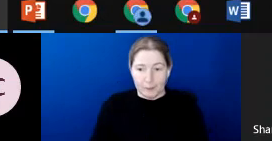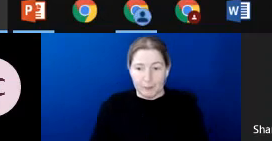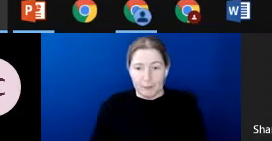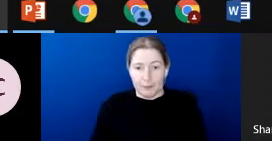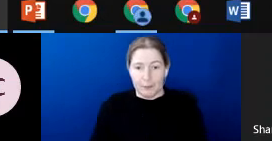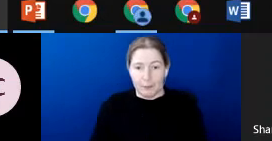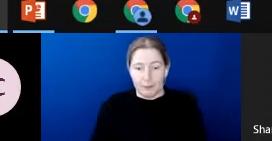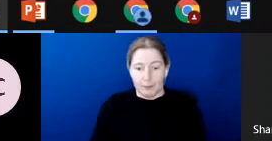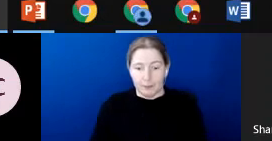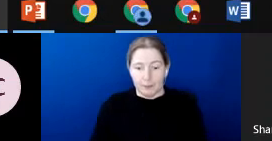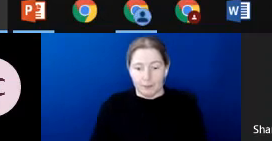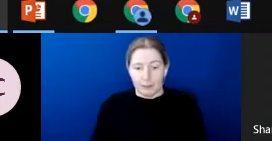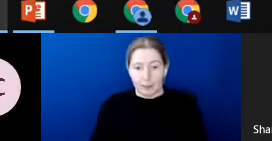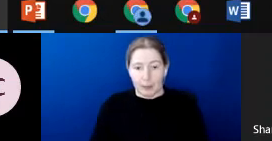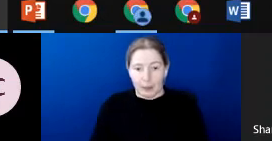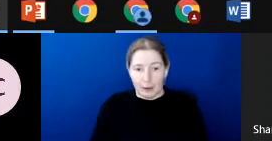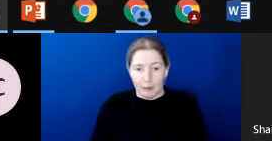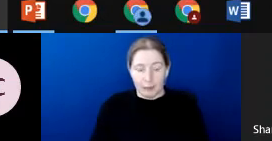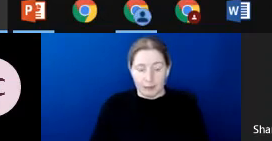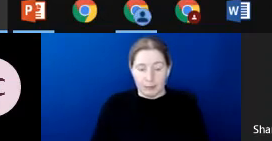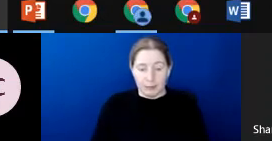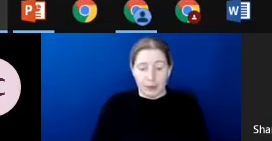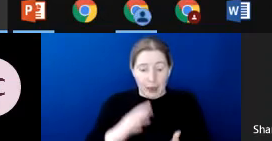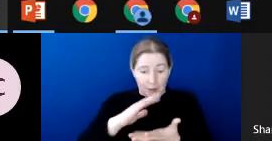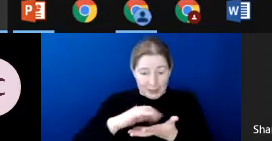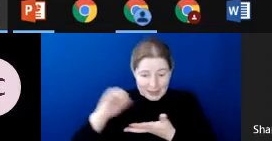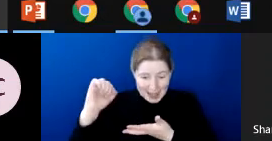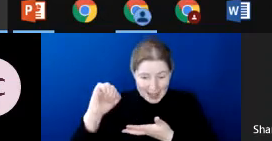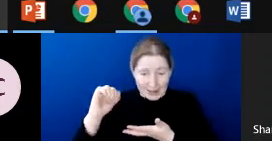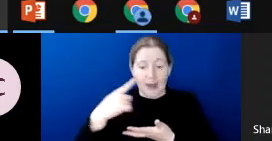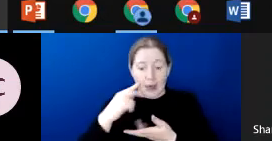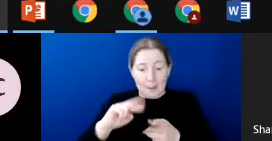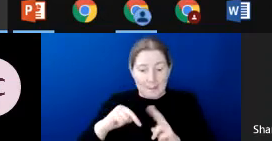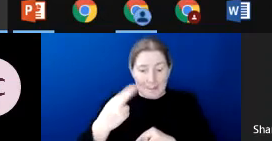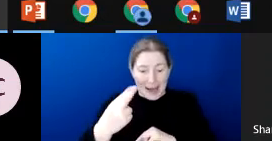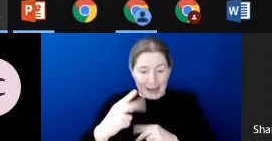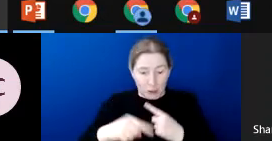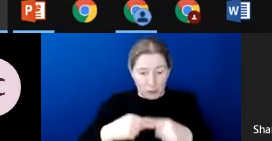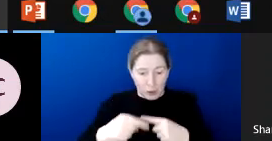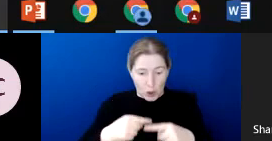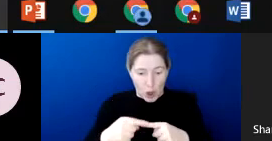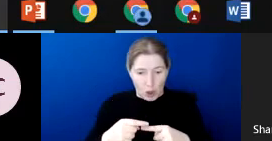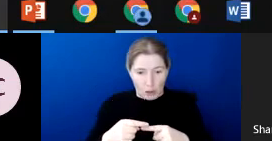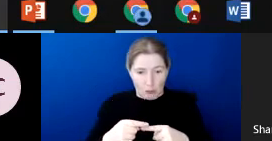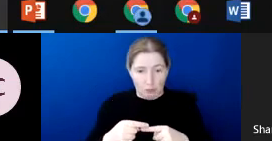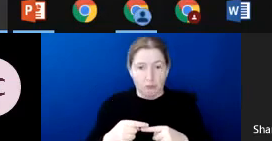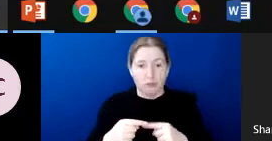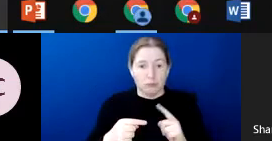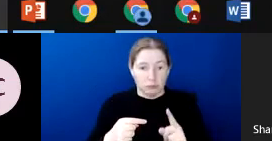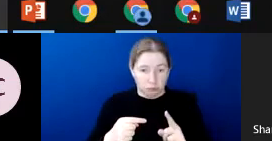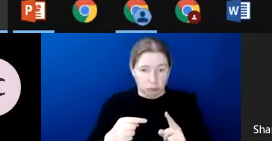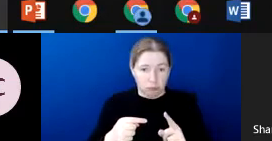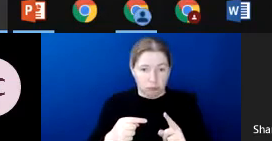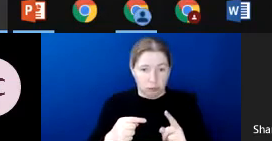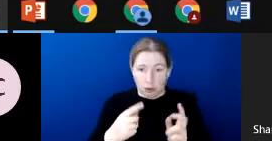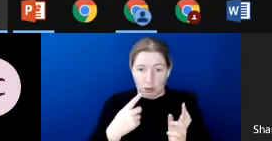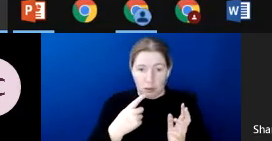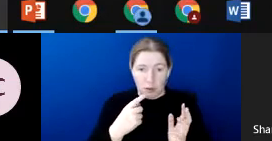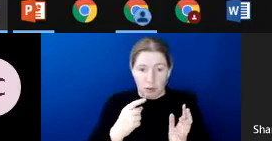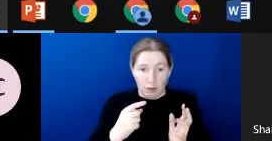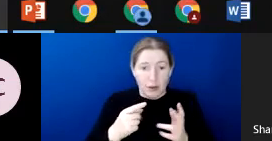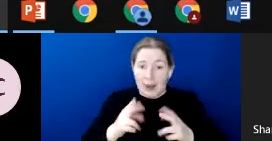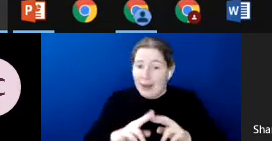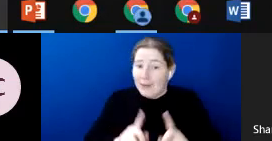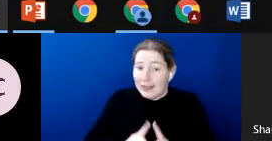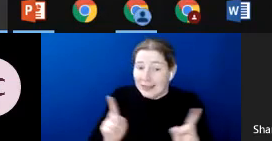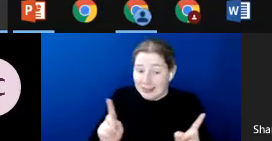send in the one that I've created and going back the same route. I would then be able to go in and pick a different route if I wanted